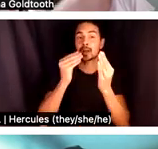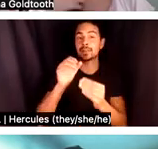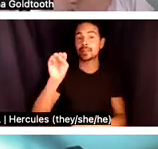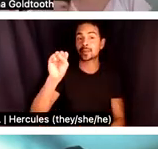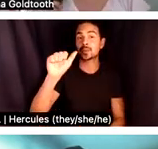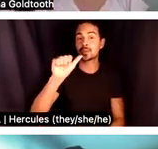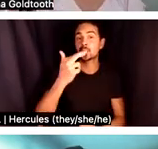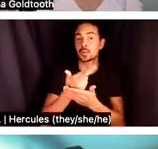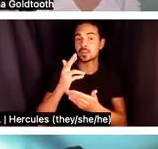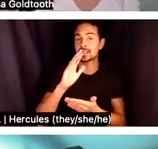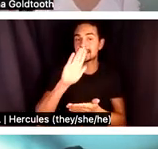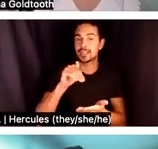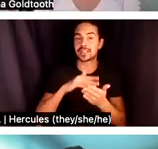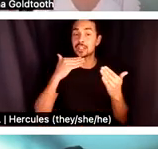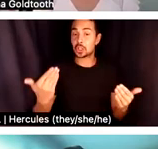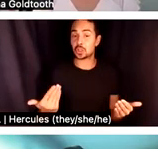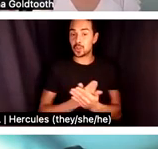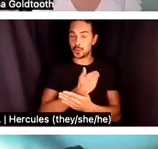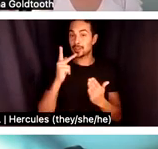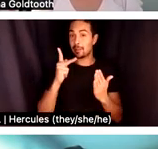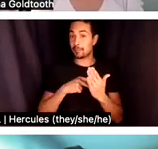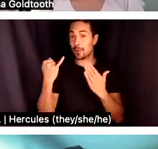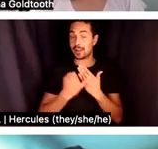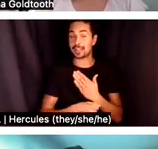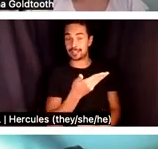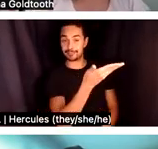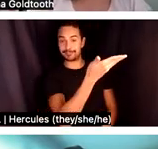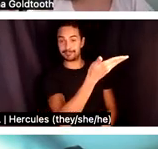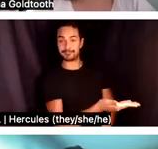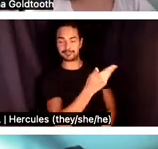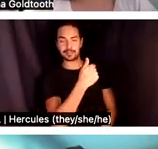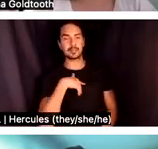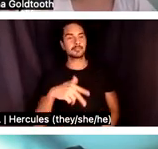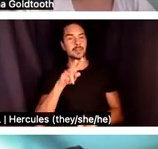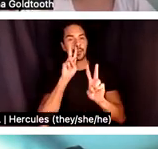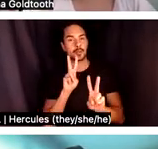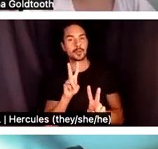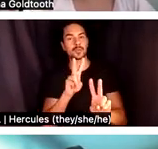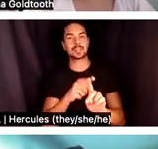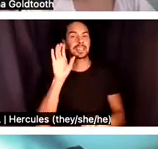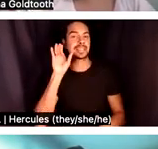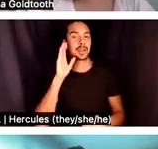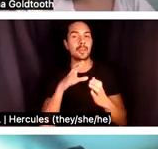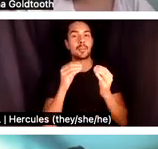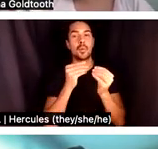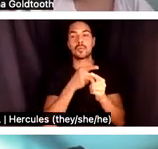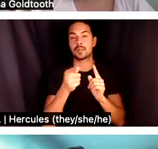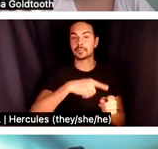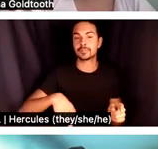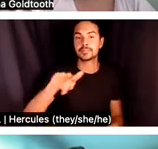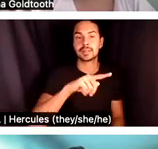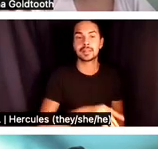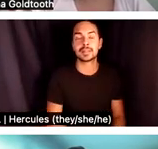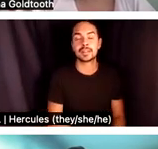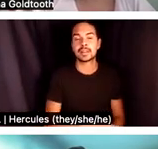newest of MIWSAC's projects. And I'm really looking forward to hearing more from you all. And if there are things that you ever just want to talk